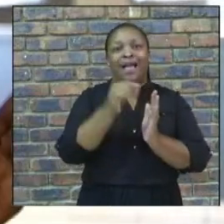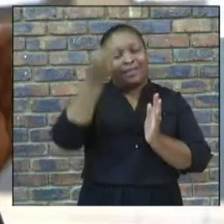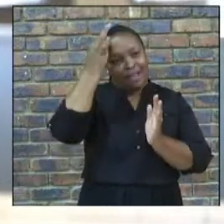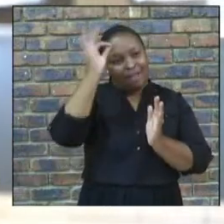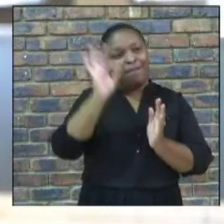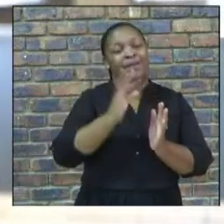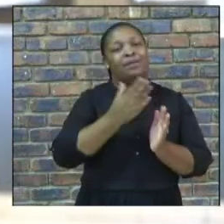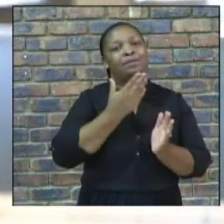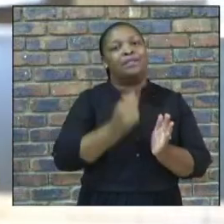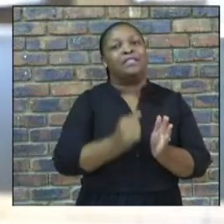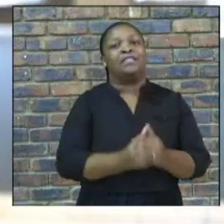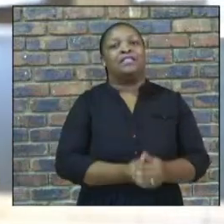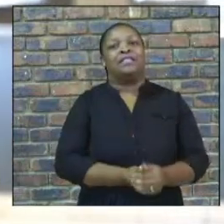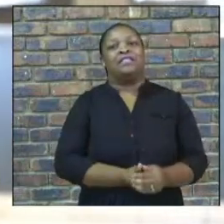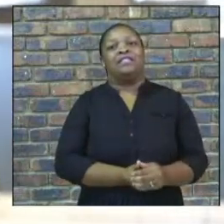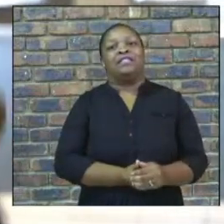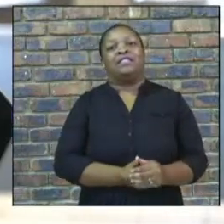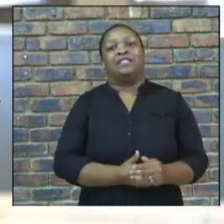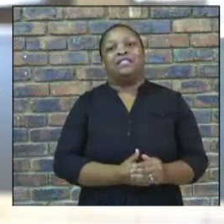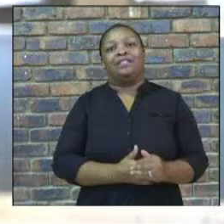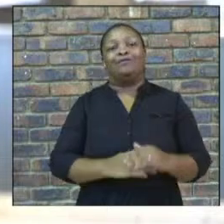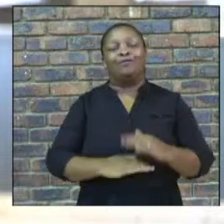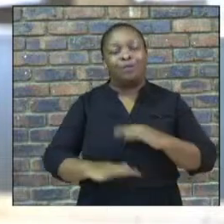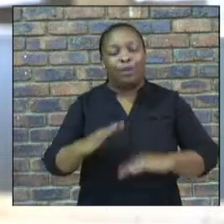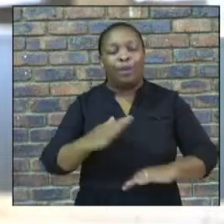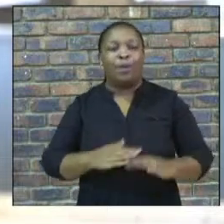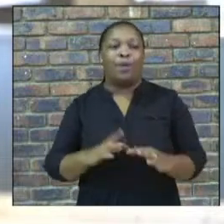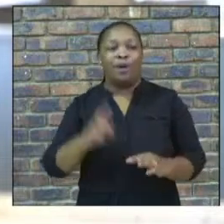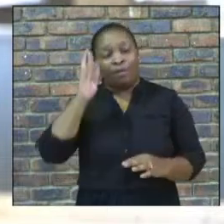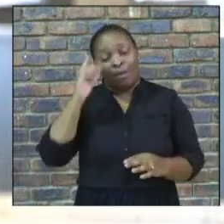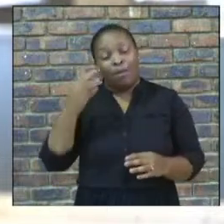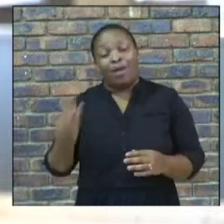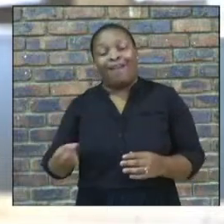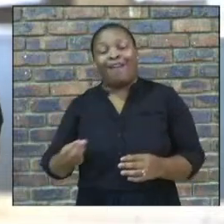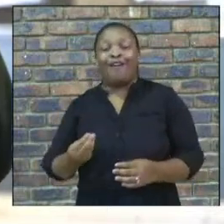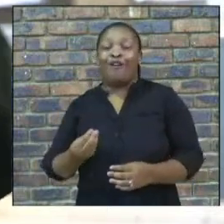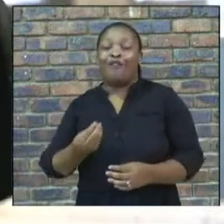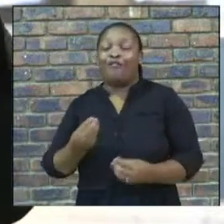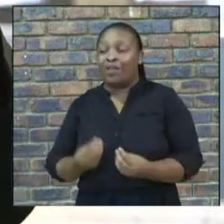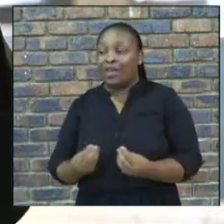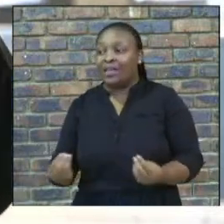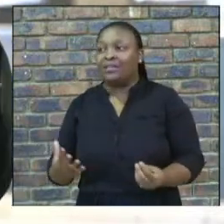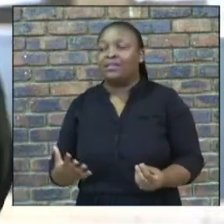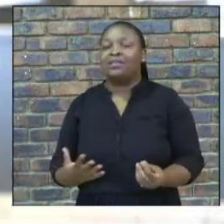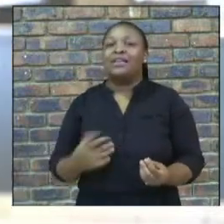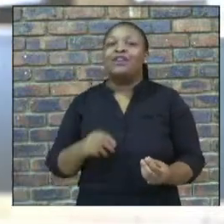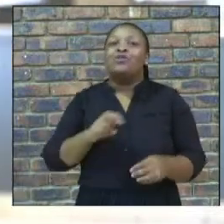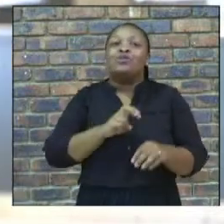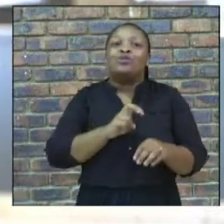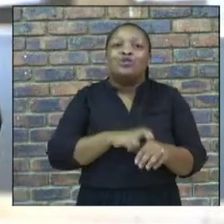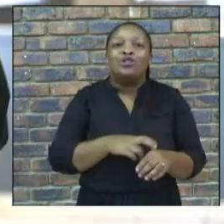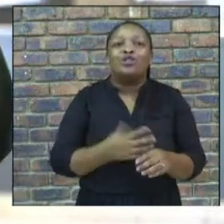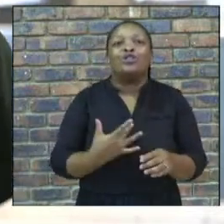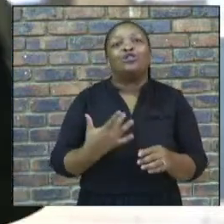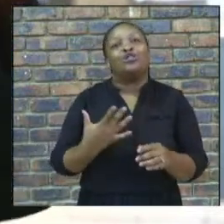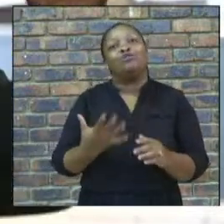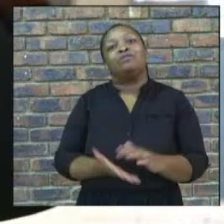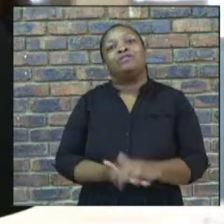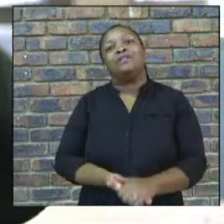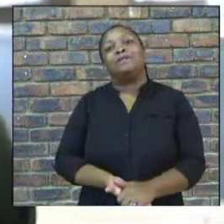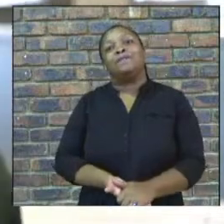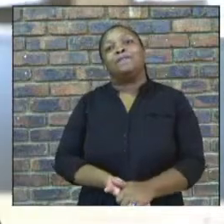nimbaweni ngomoya ophasi ukuthi sibantwana bayalila abantwana bethu